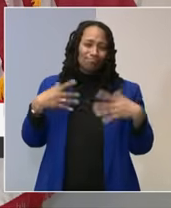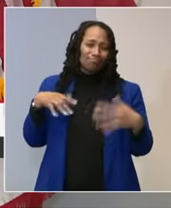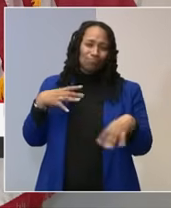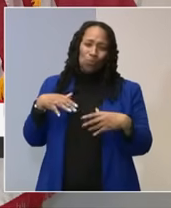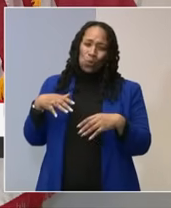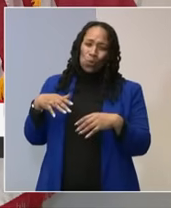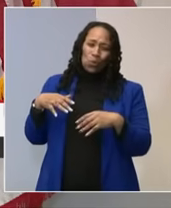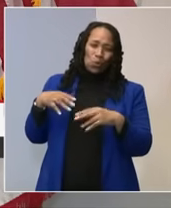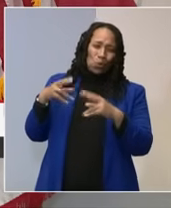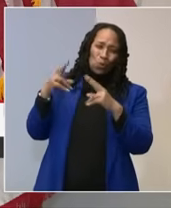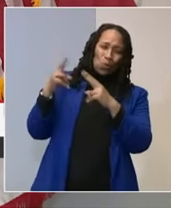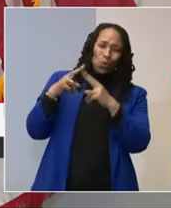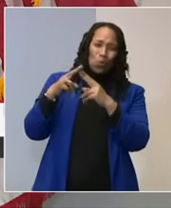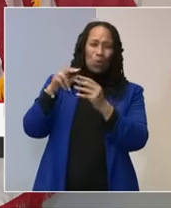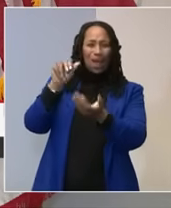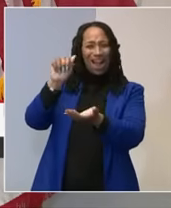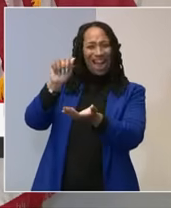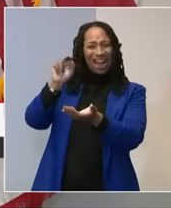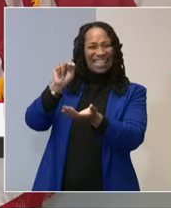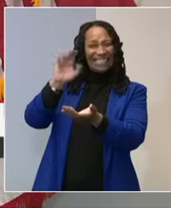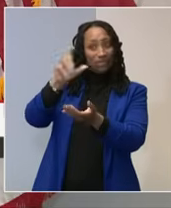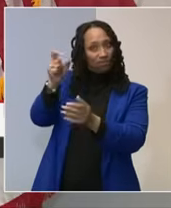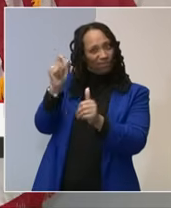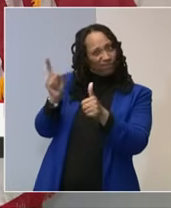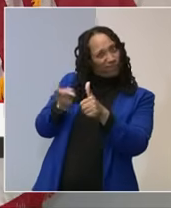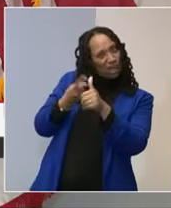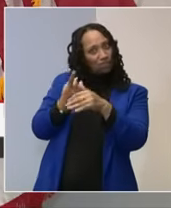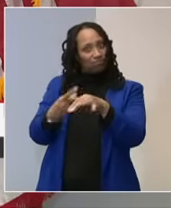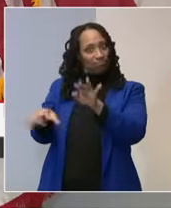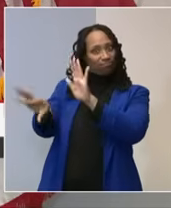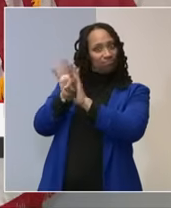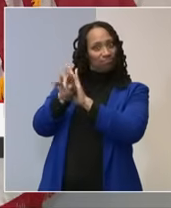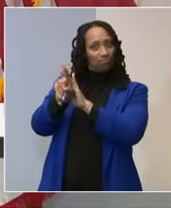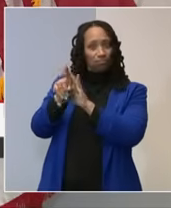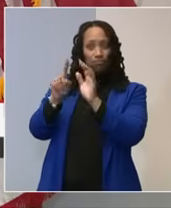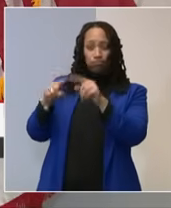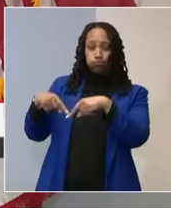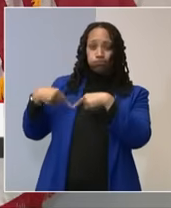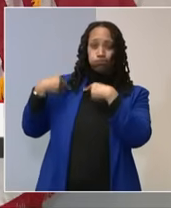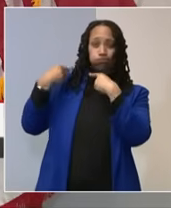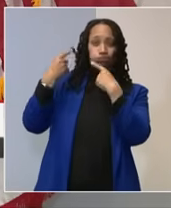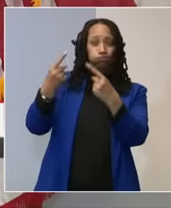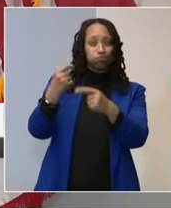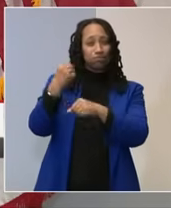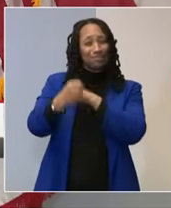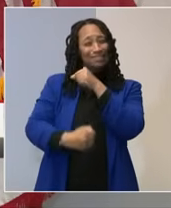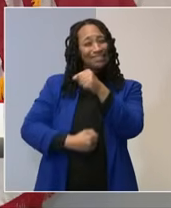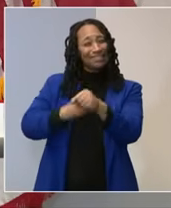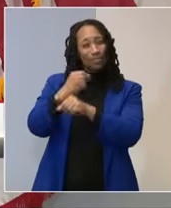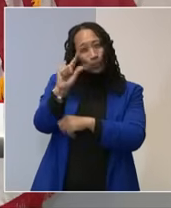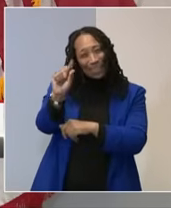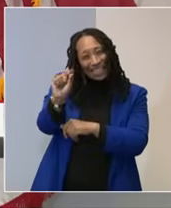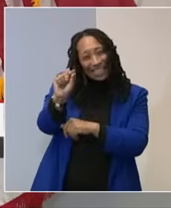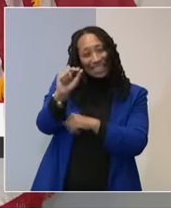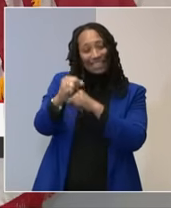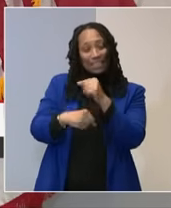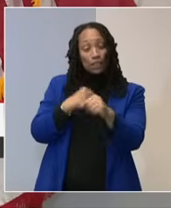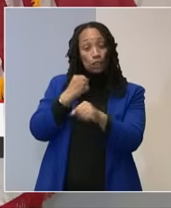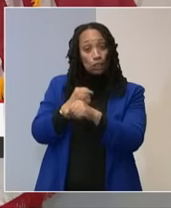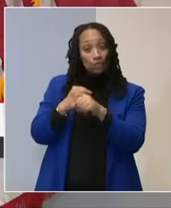elected. He served a bunch of years. I don't even know how many, over 20. He chaired his commission, he chaired his